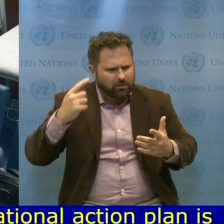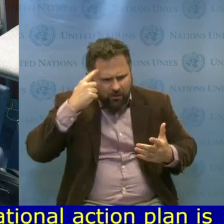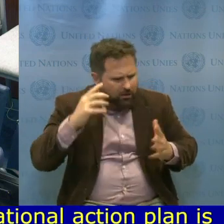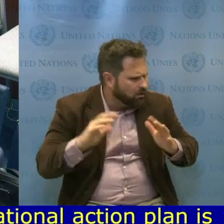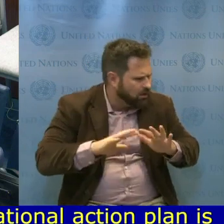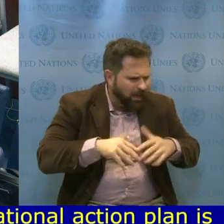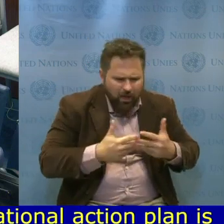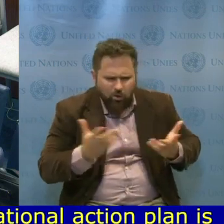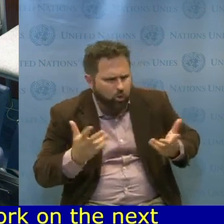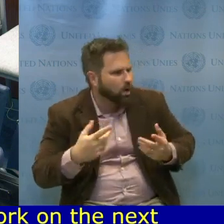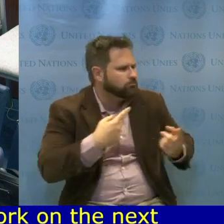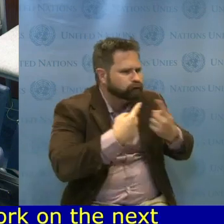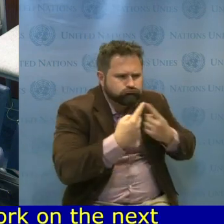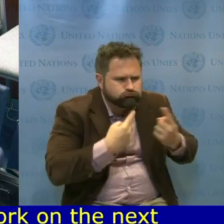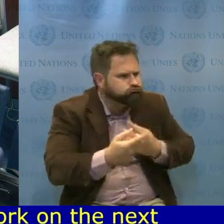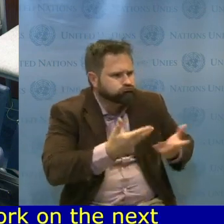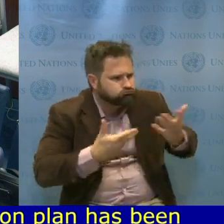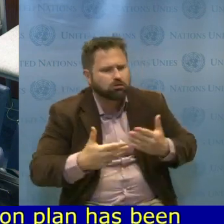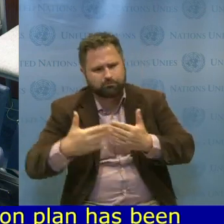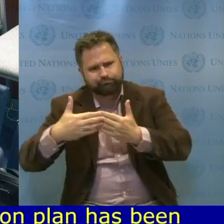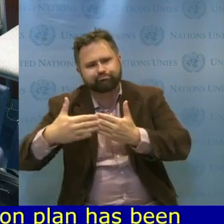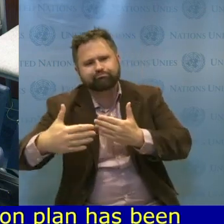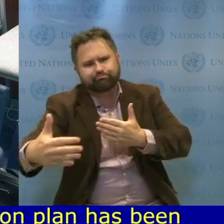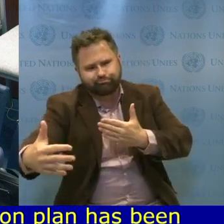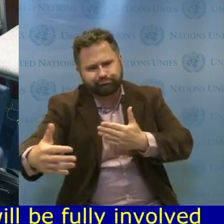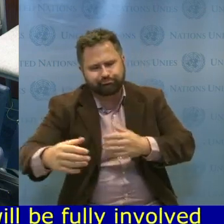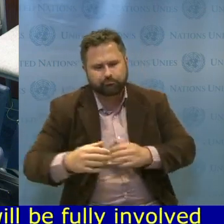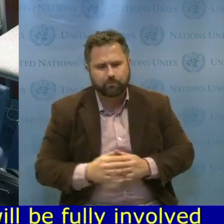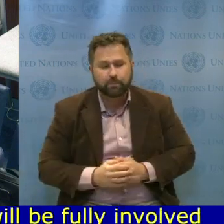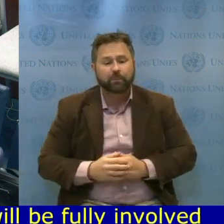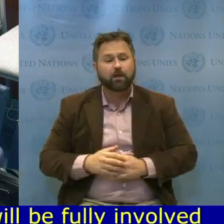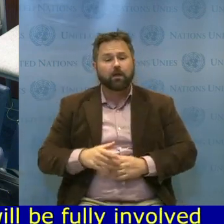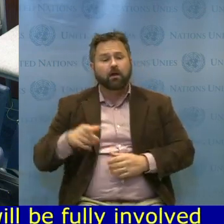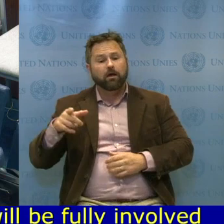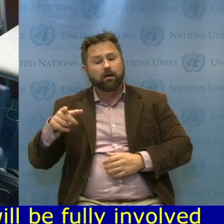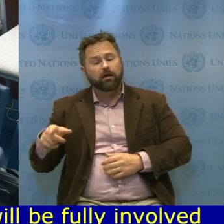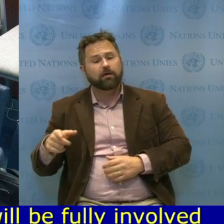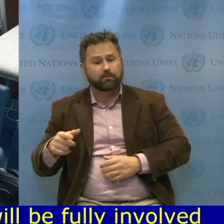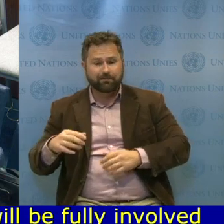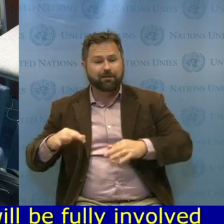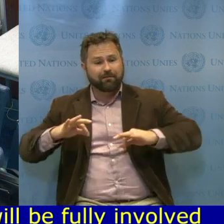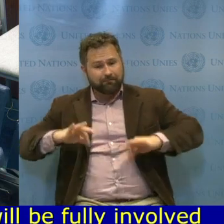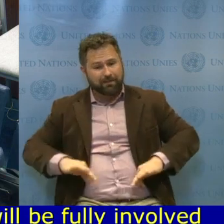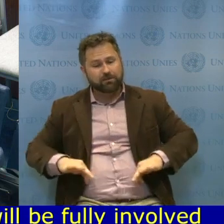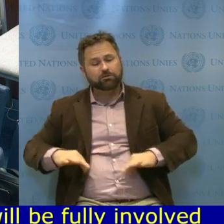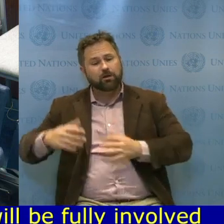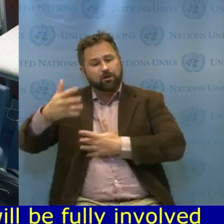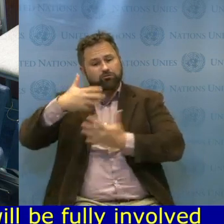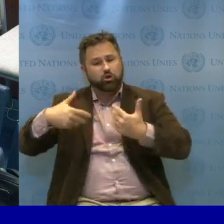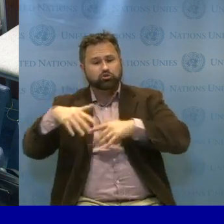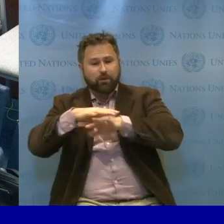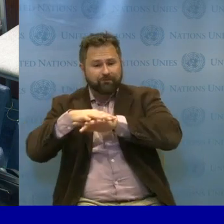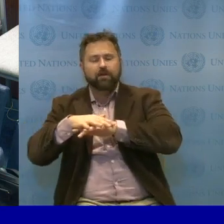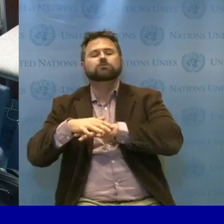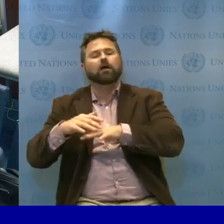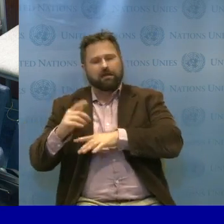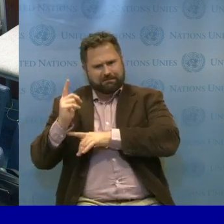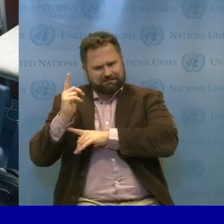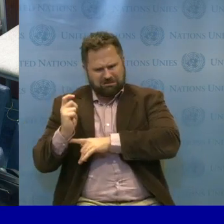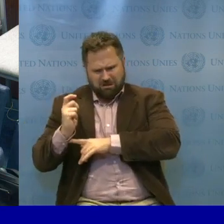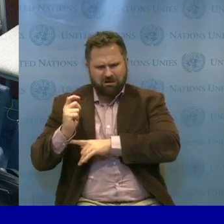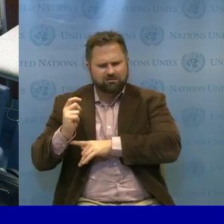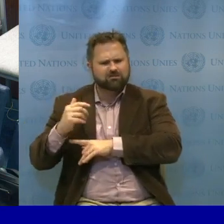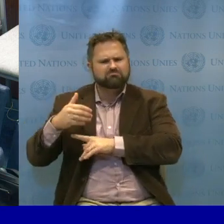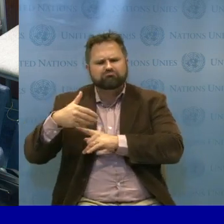process. The responsible Ministry of Social Affairs has already begun the creation of a total of 25 teams, reflecting the